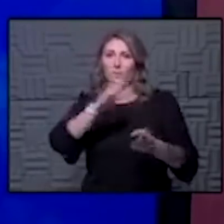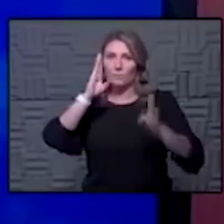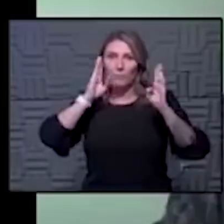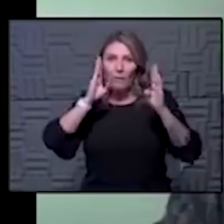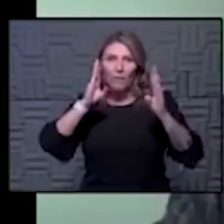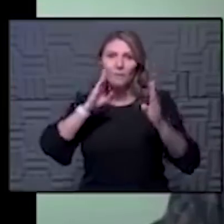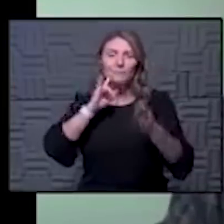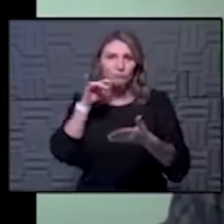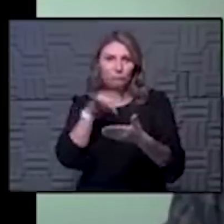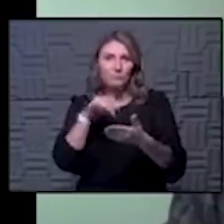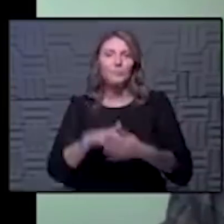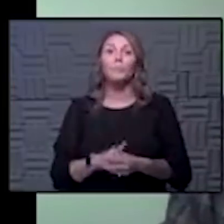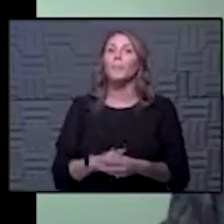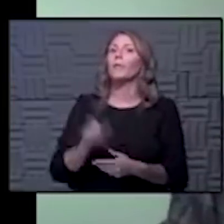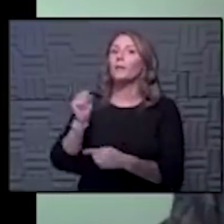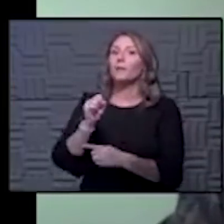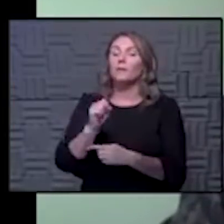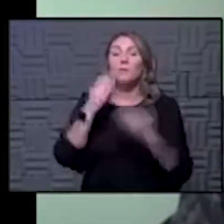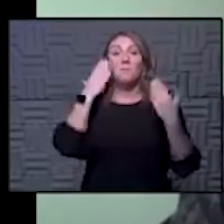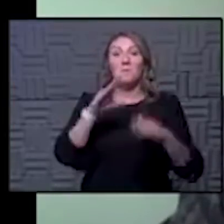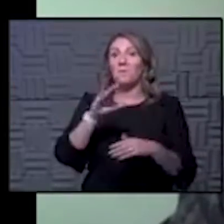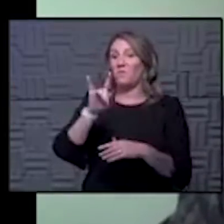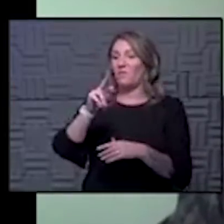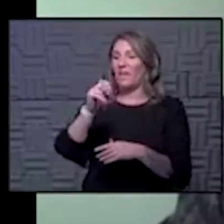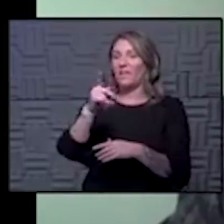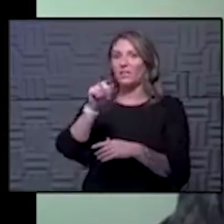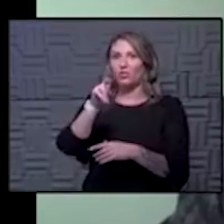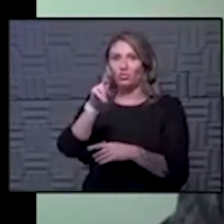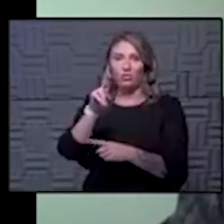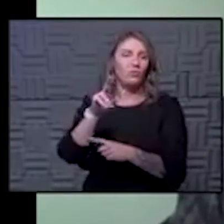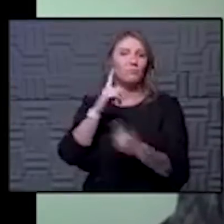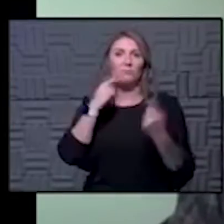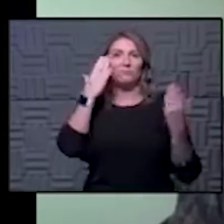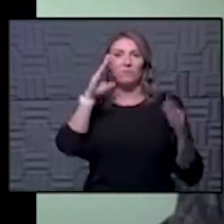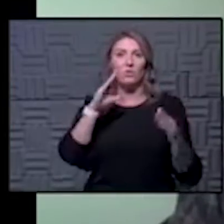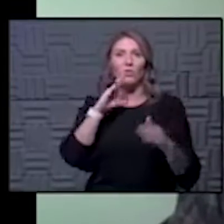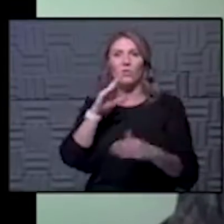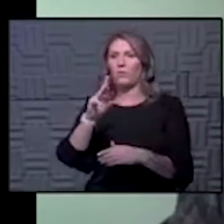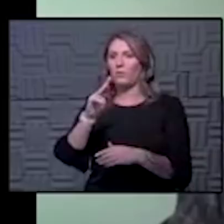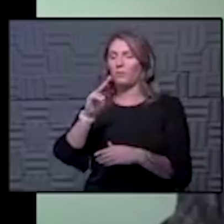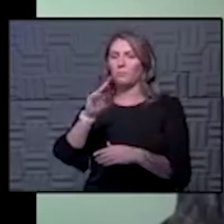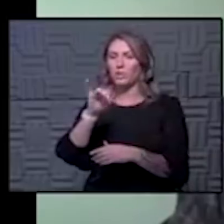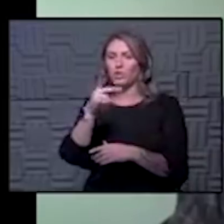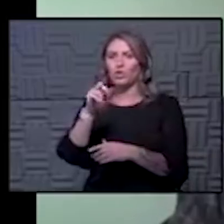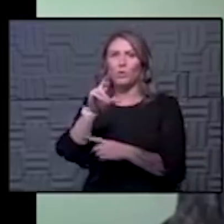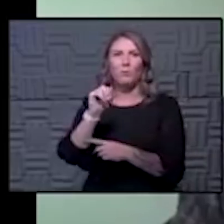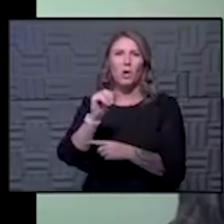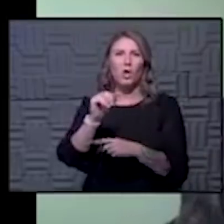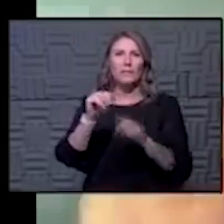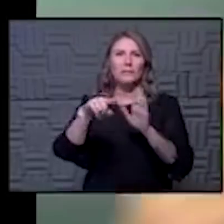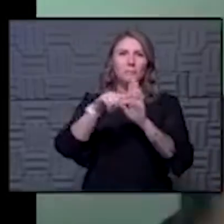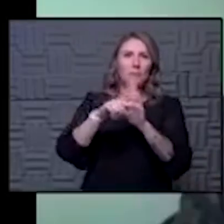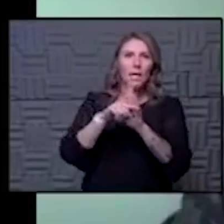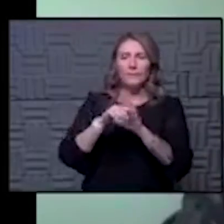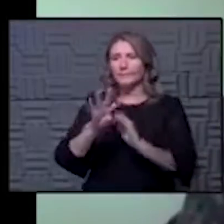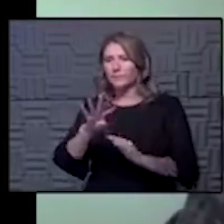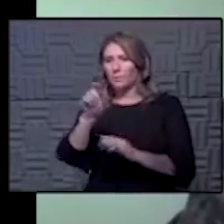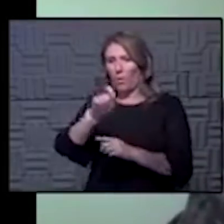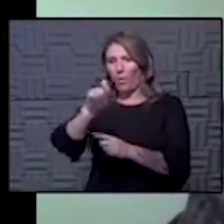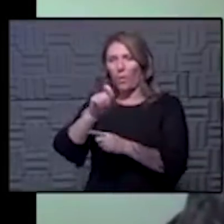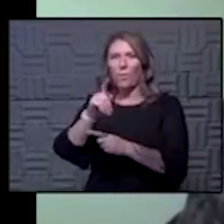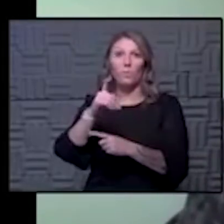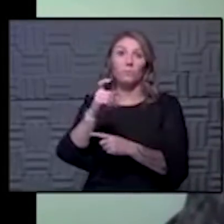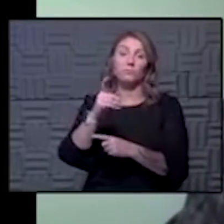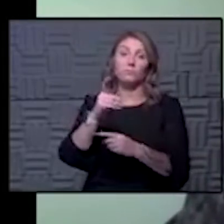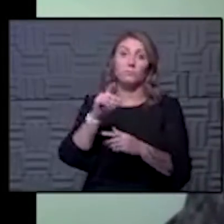to. Yeah, we don't know about the Pfizer one either. We know that the Moderna one only has to be at -4 degrees centigrade instead of -80 or whatever it is. So that's